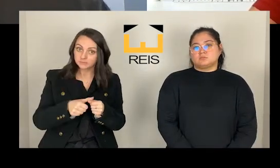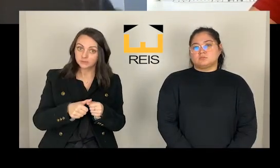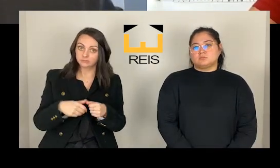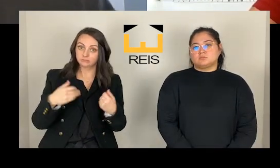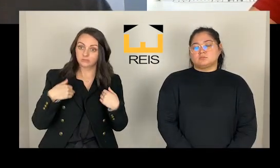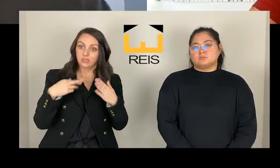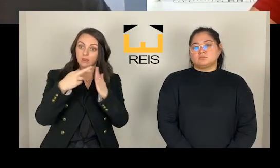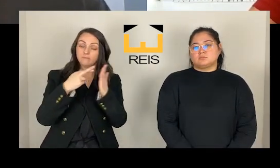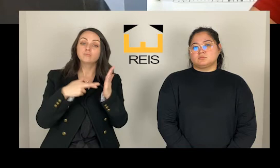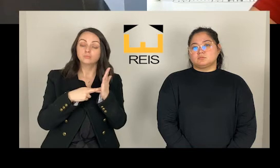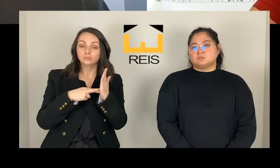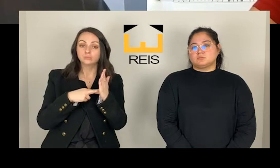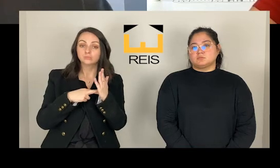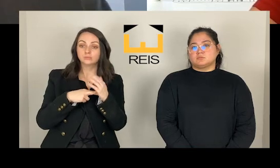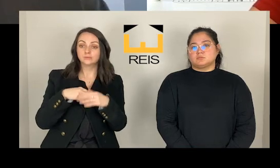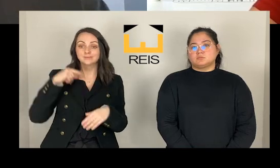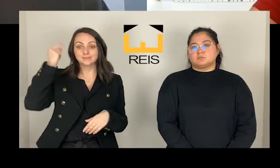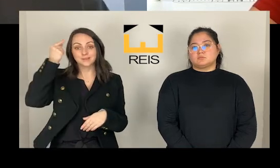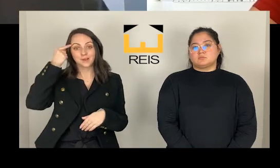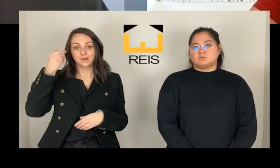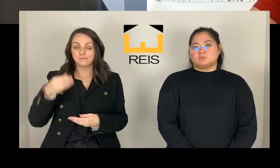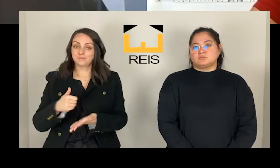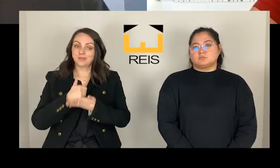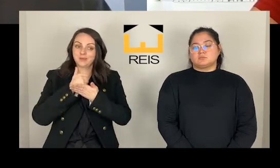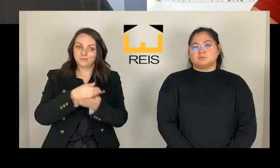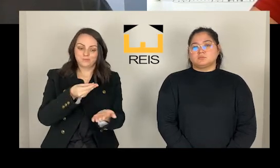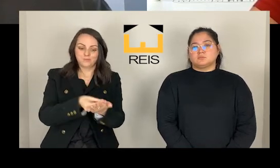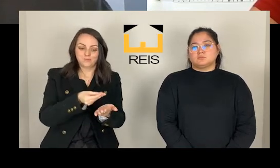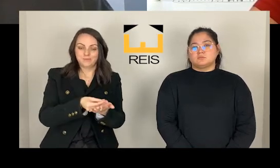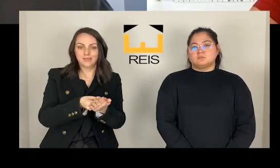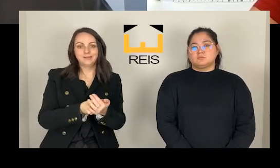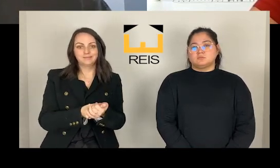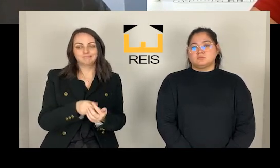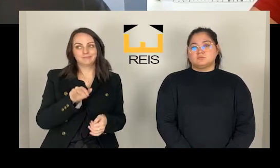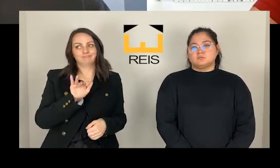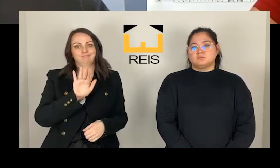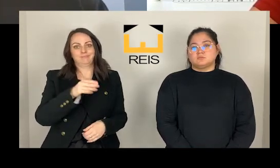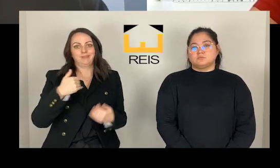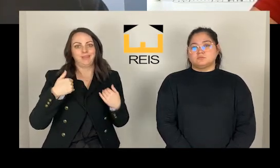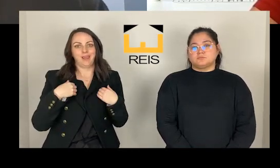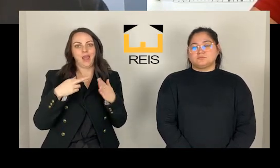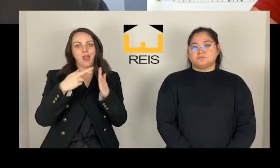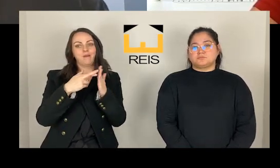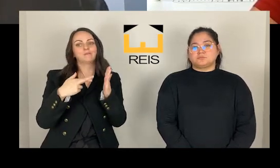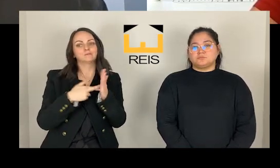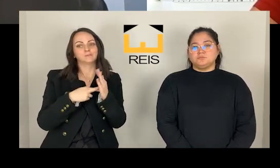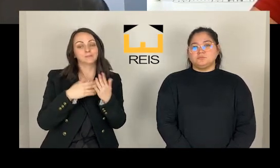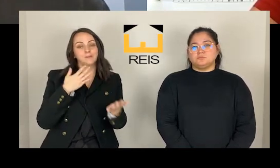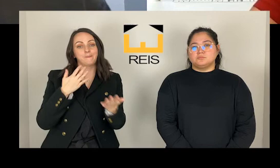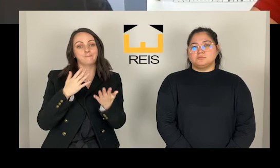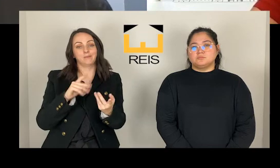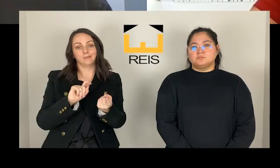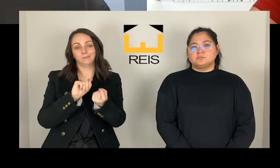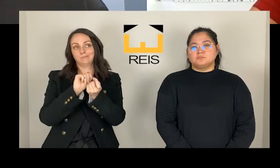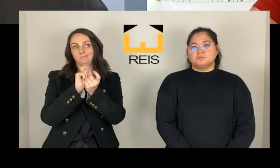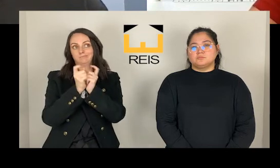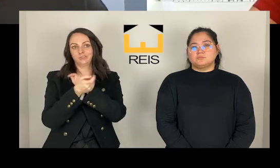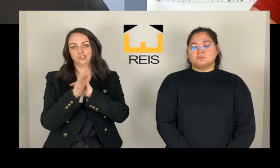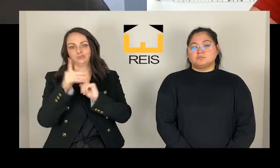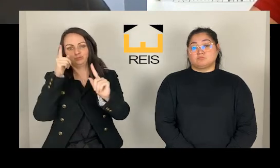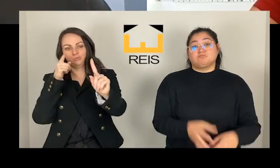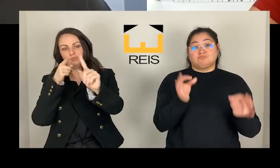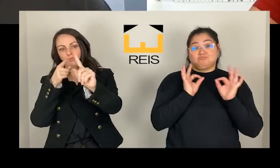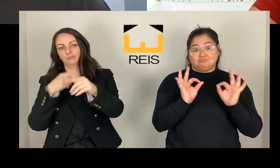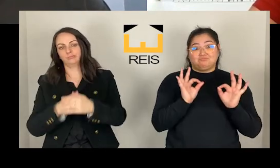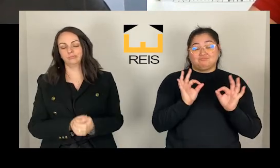entities giving you money that are going to have conditions that may make changes in what you are ultimately going to do.